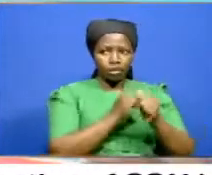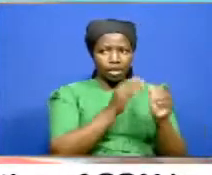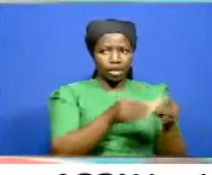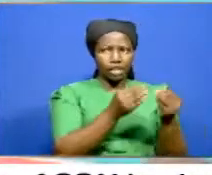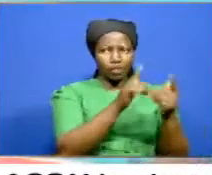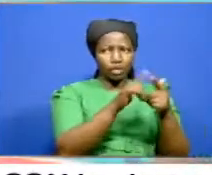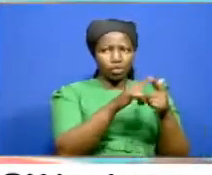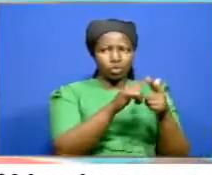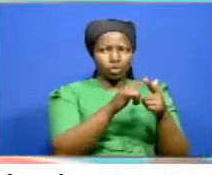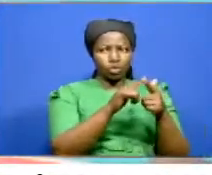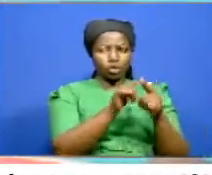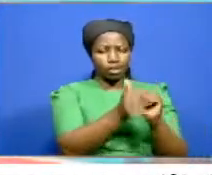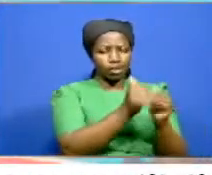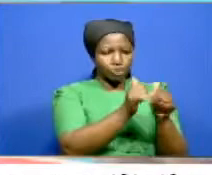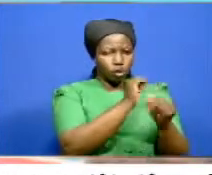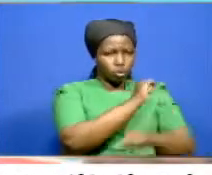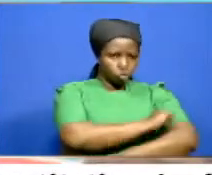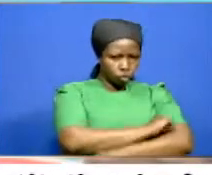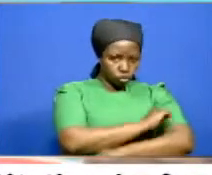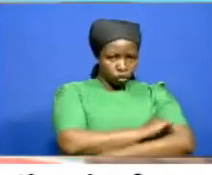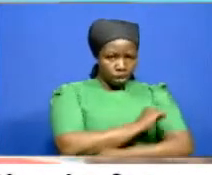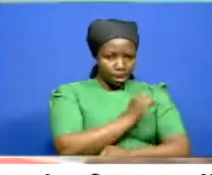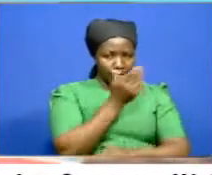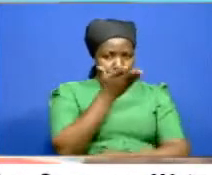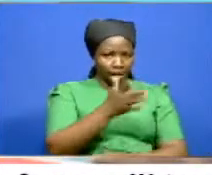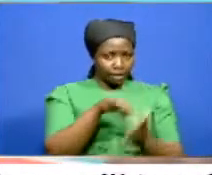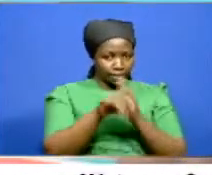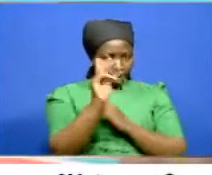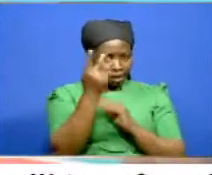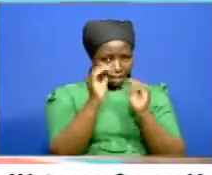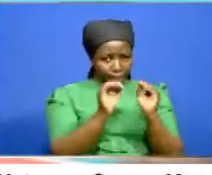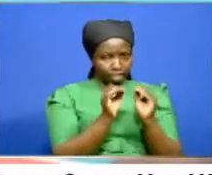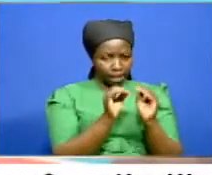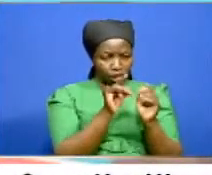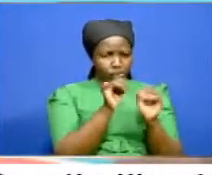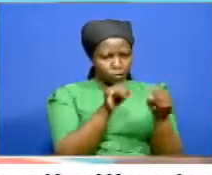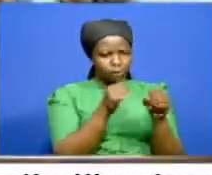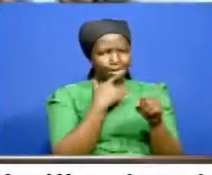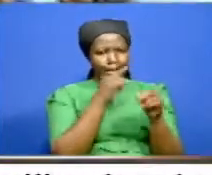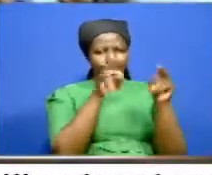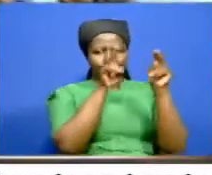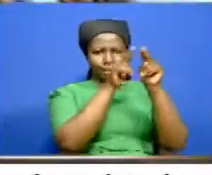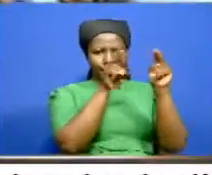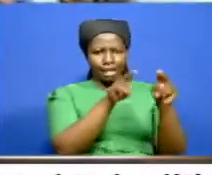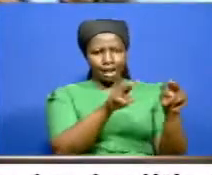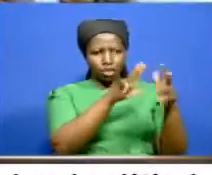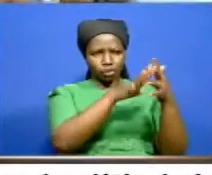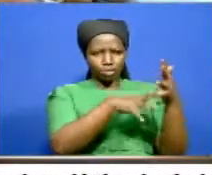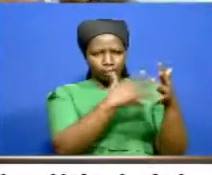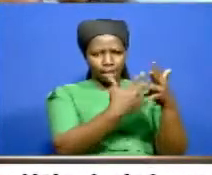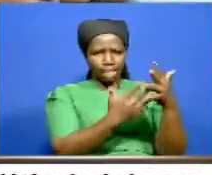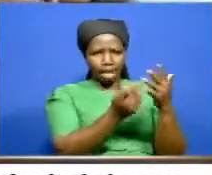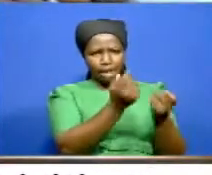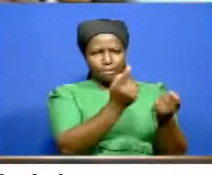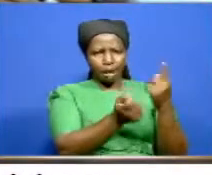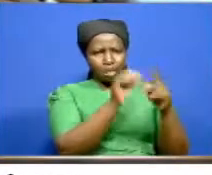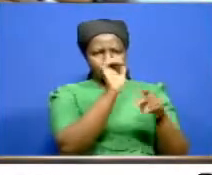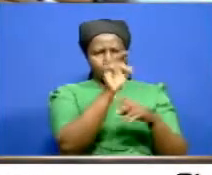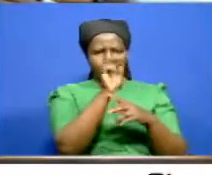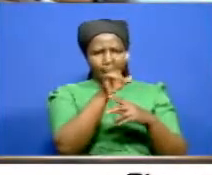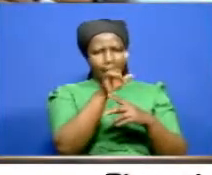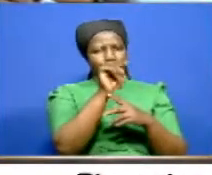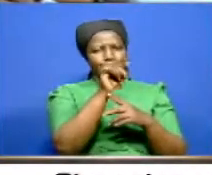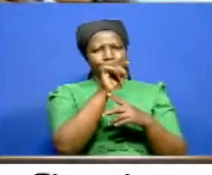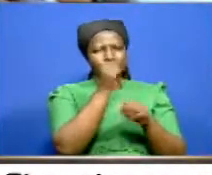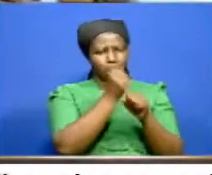even generally sports academies do not possess here in Kenya. So can you say maybe the international structure that, you know, Emerging Stars is based off its